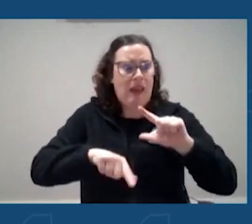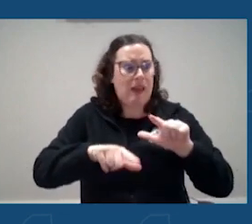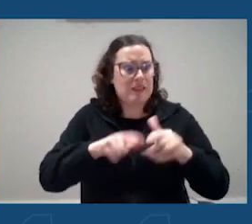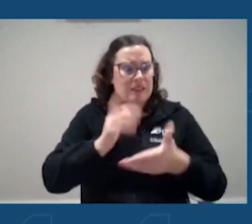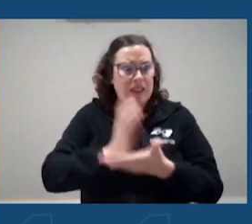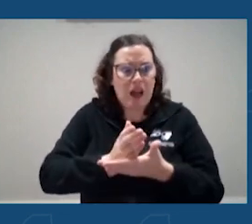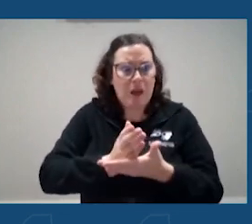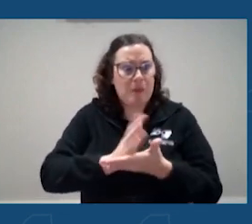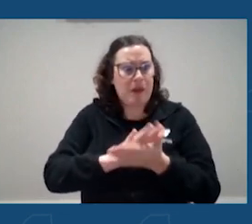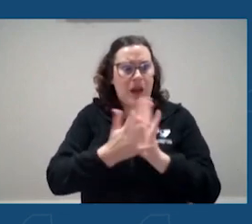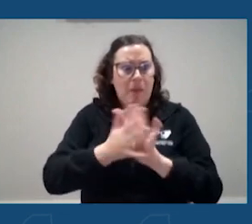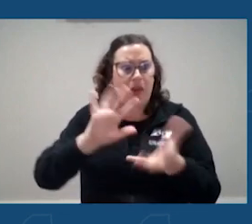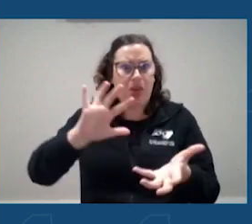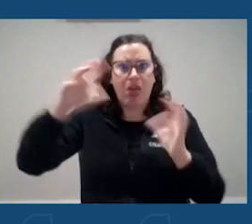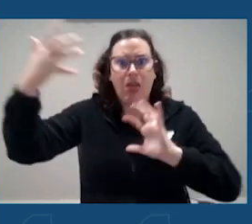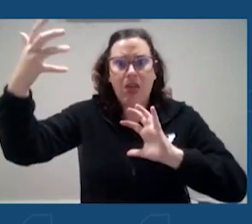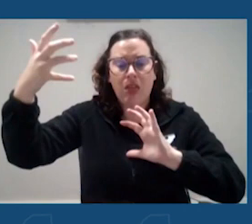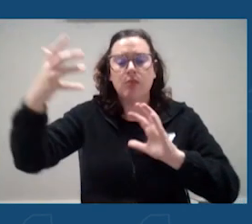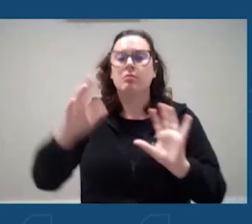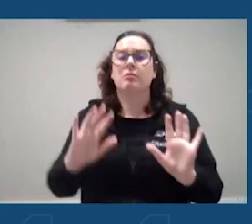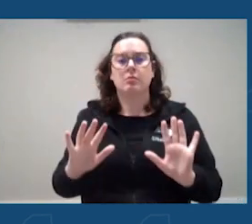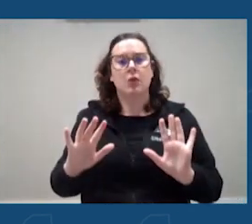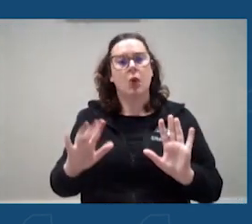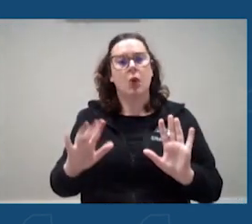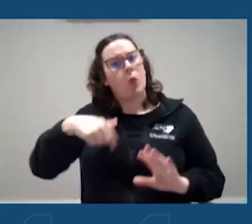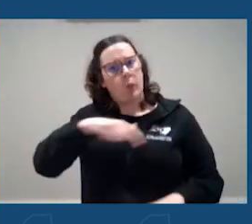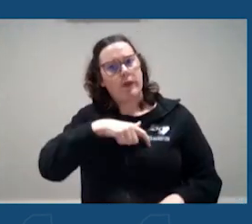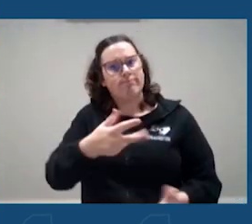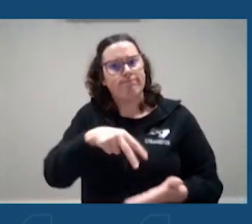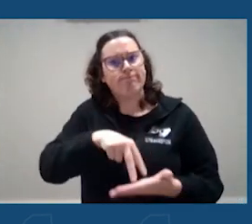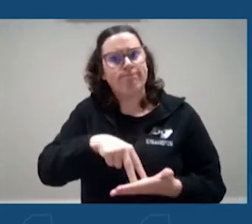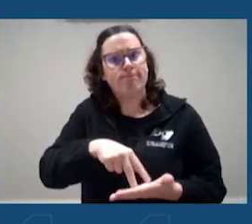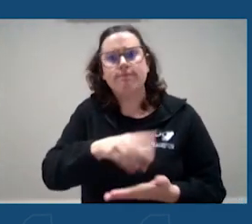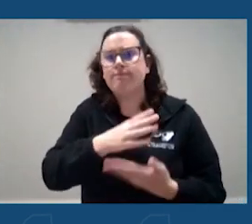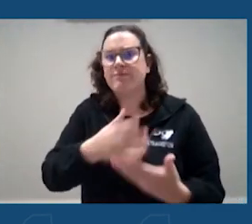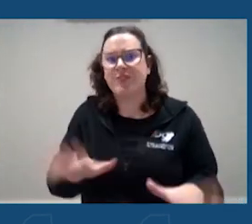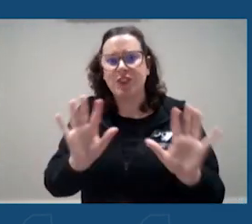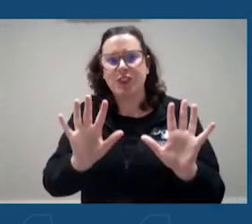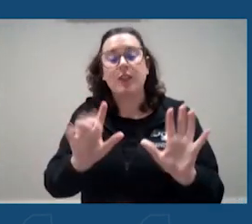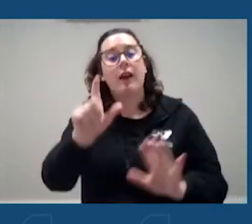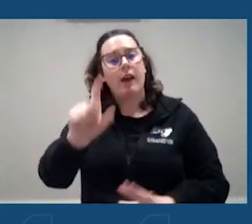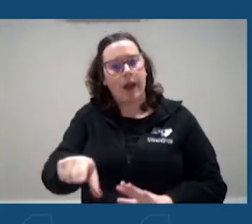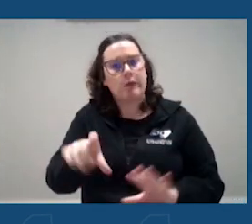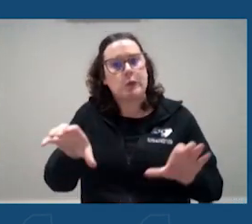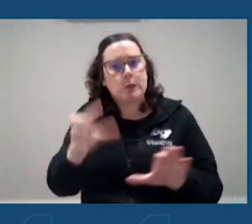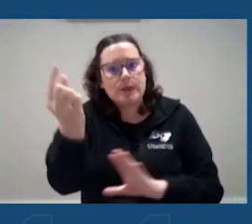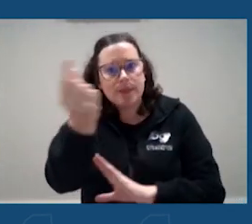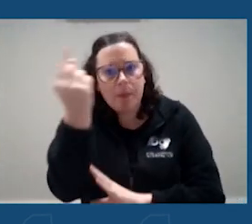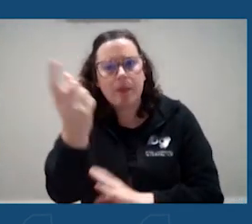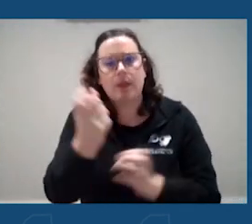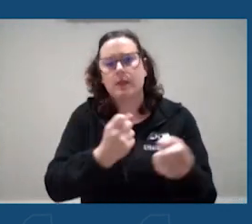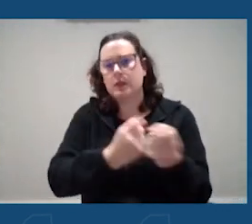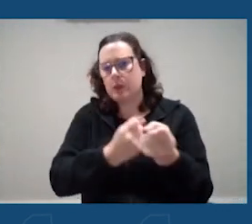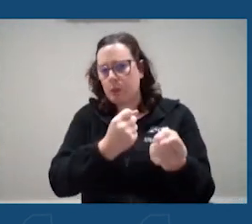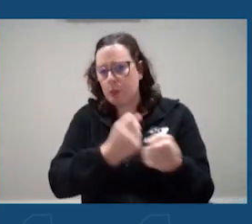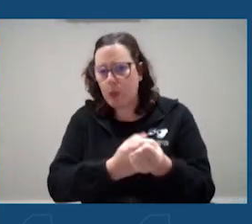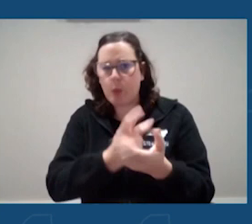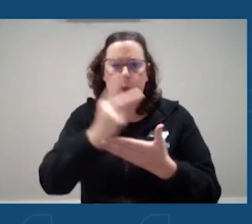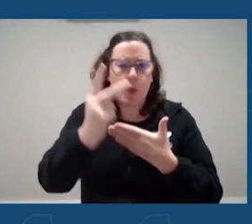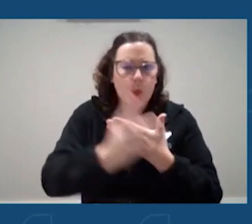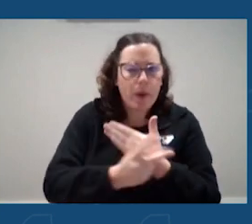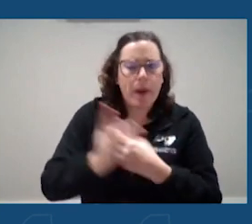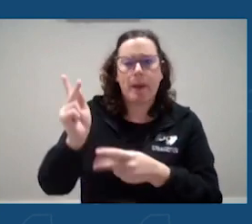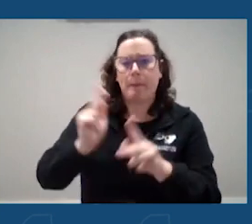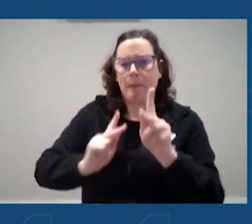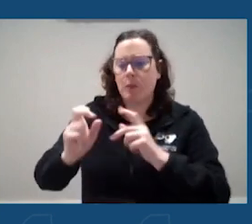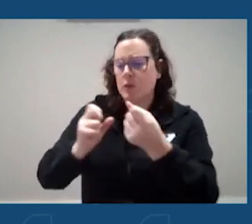say, no more, no more. We have to do something. Funding more programs, supporting people, supporting our law enforcement to do their jobs.